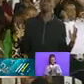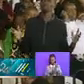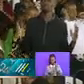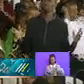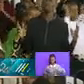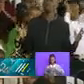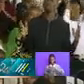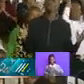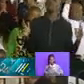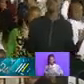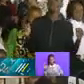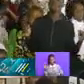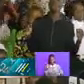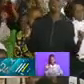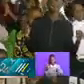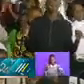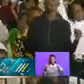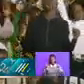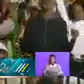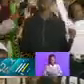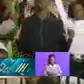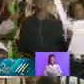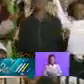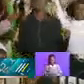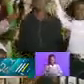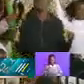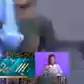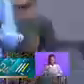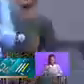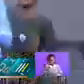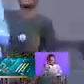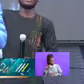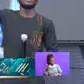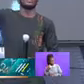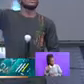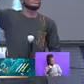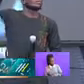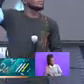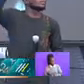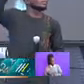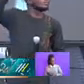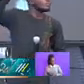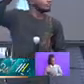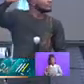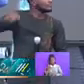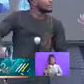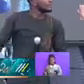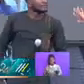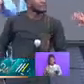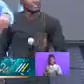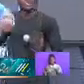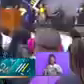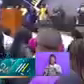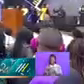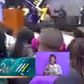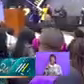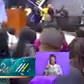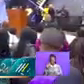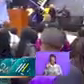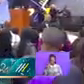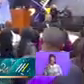but you become a milon here oh yeah you didn't hear what I'm saying I say in ruak